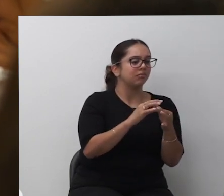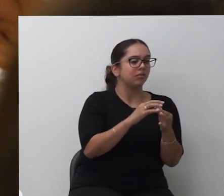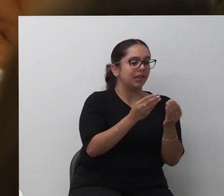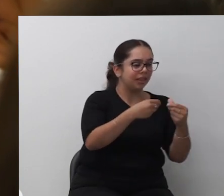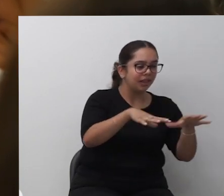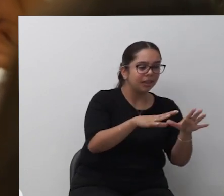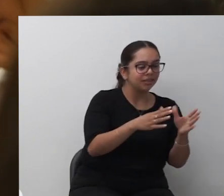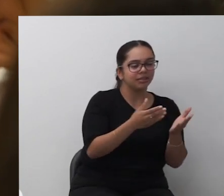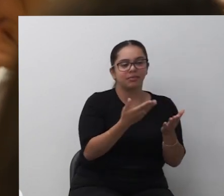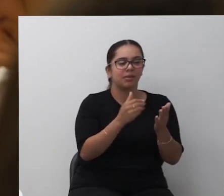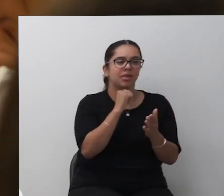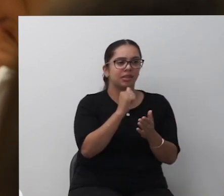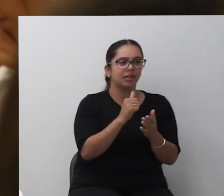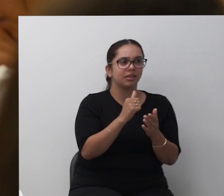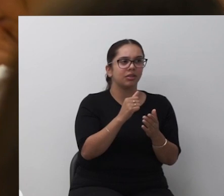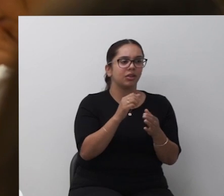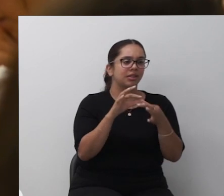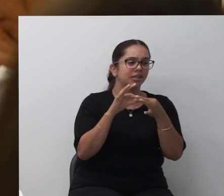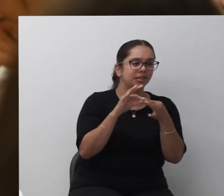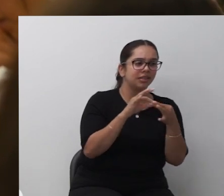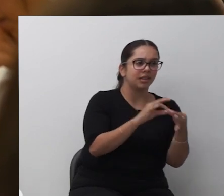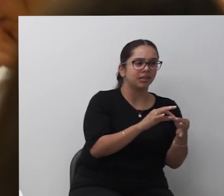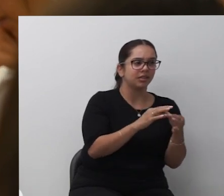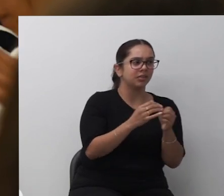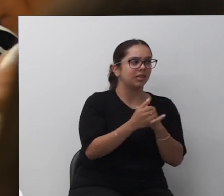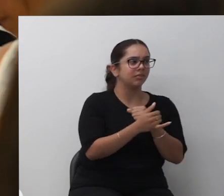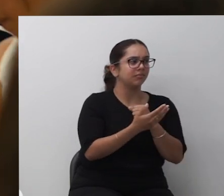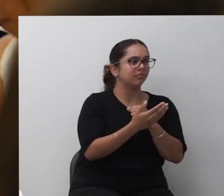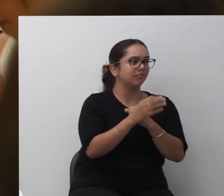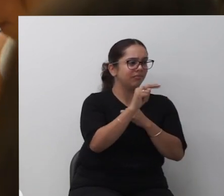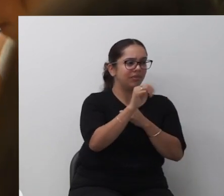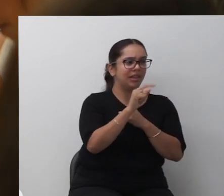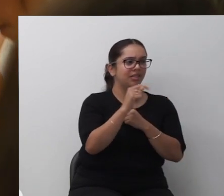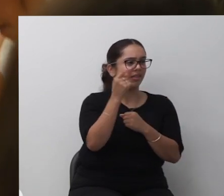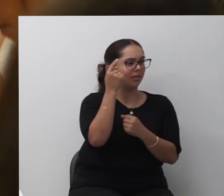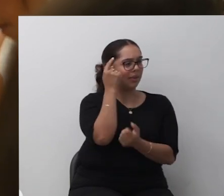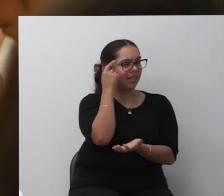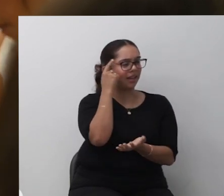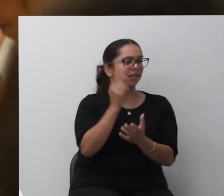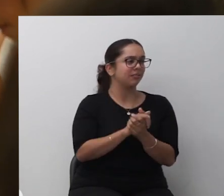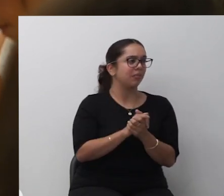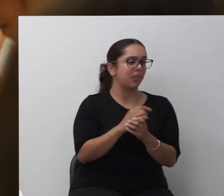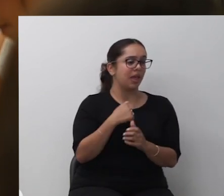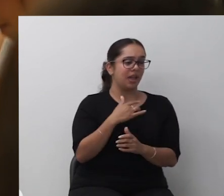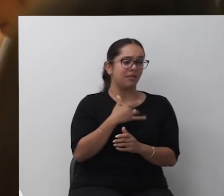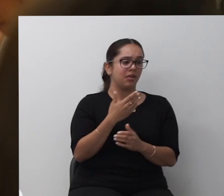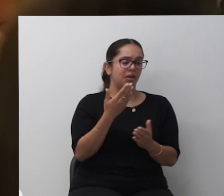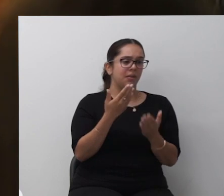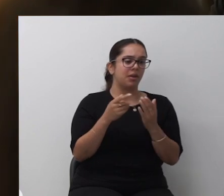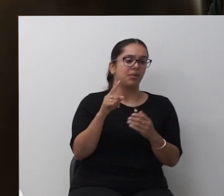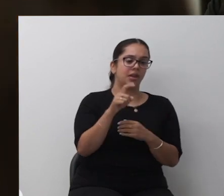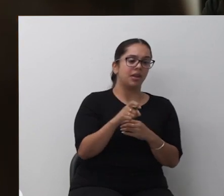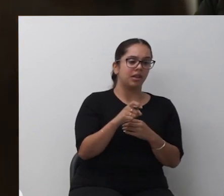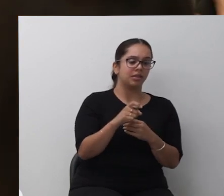is still kind of tied to a nation state mentality. And I don't know if, I almost feel like I wish we could just ask